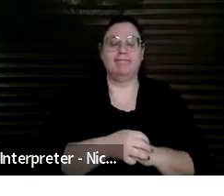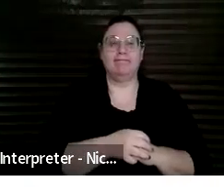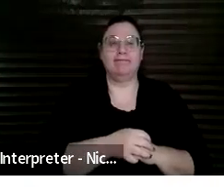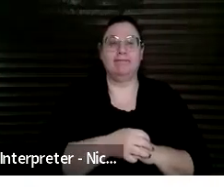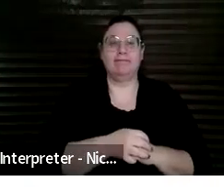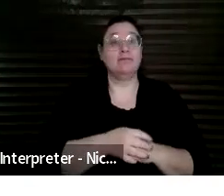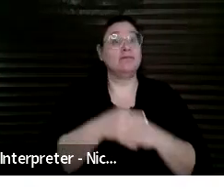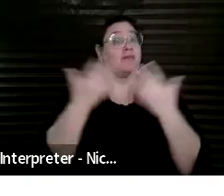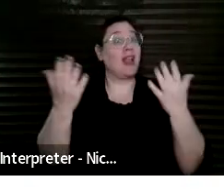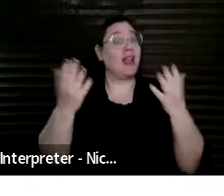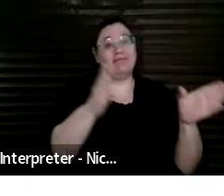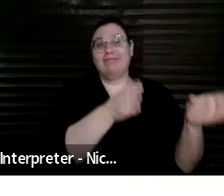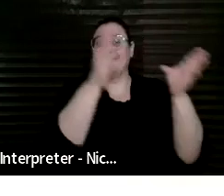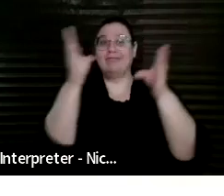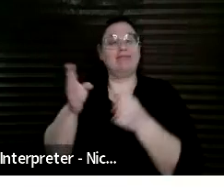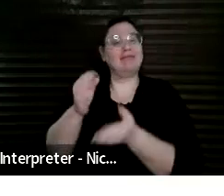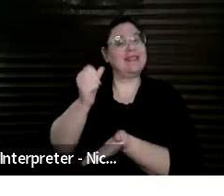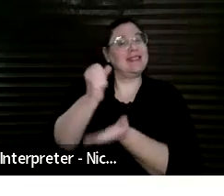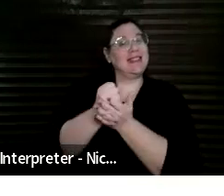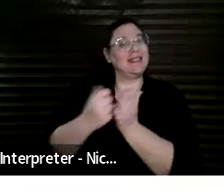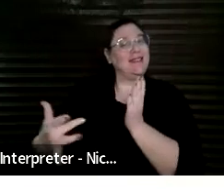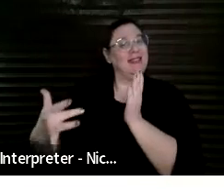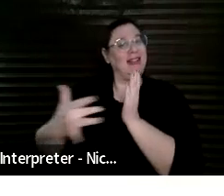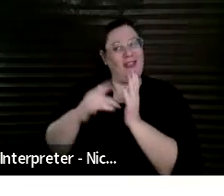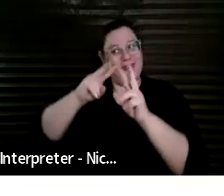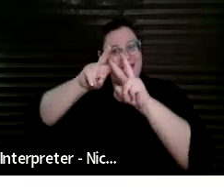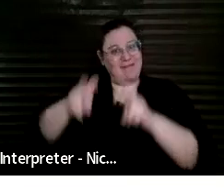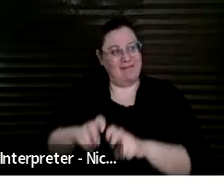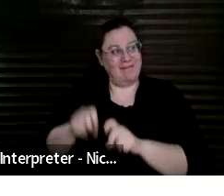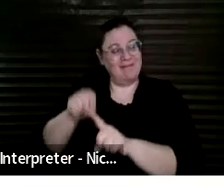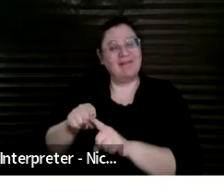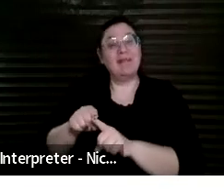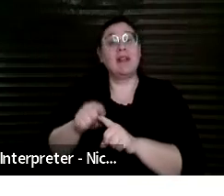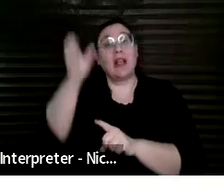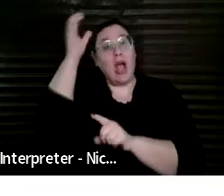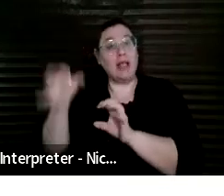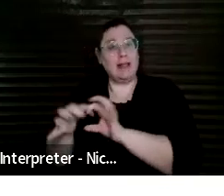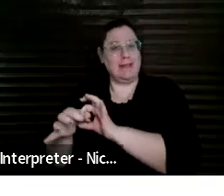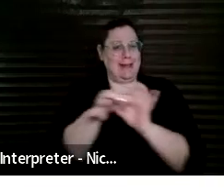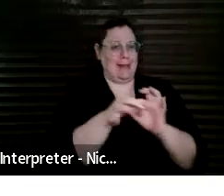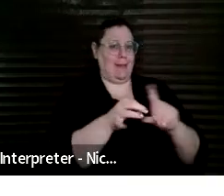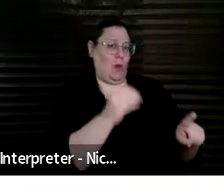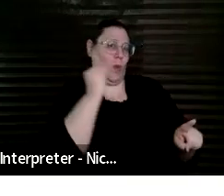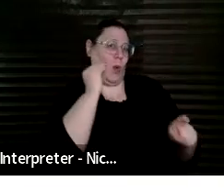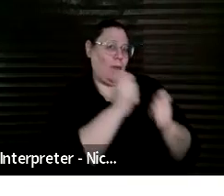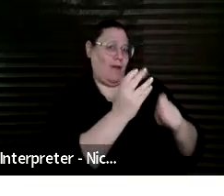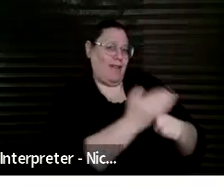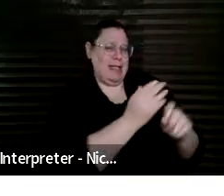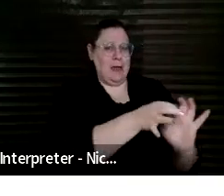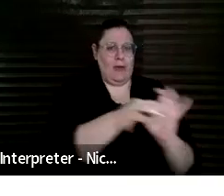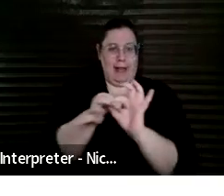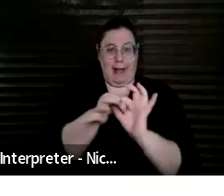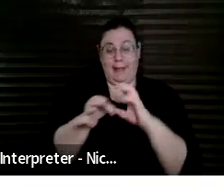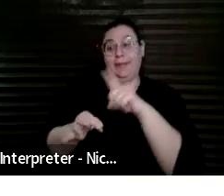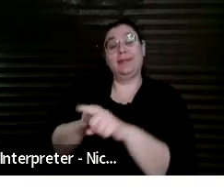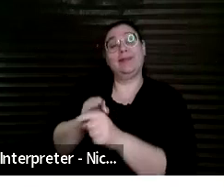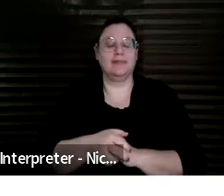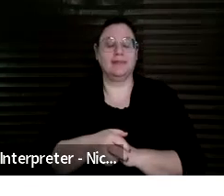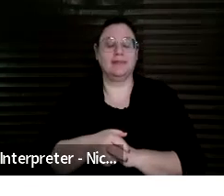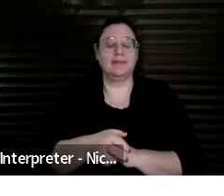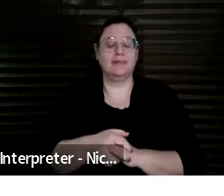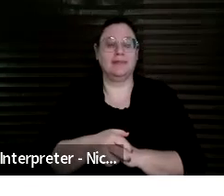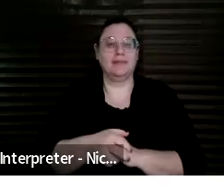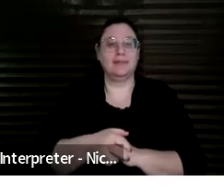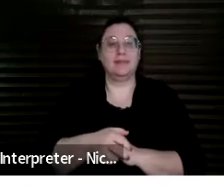Now let's turn to assistive technology, a related concept to home modification. Assistive technology,